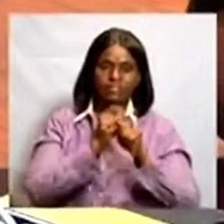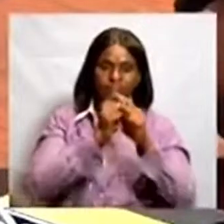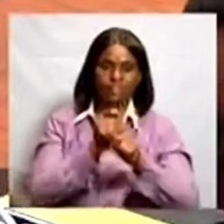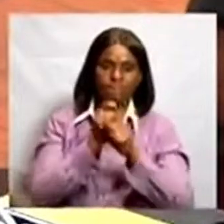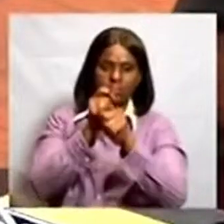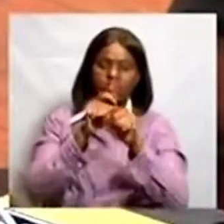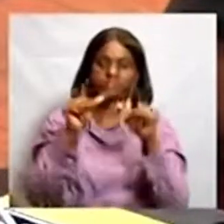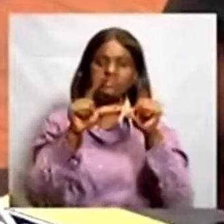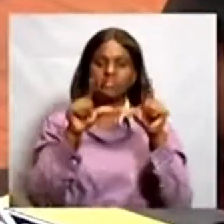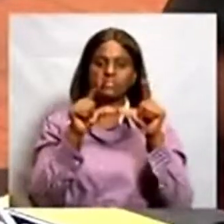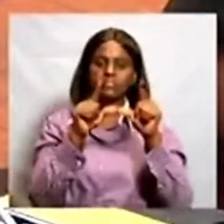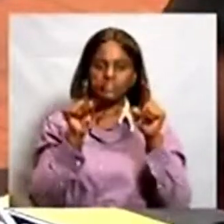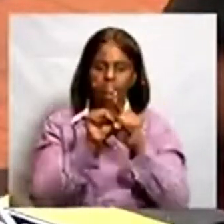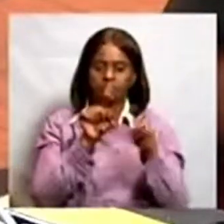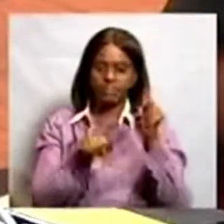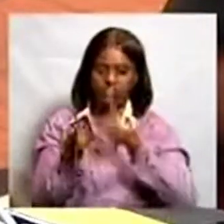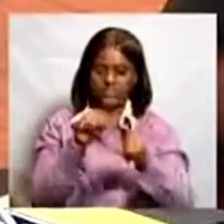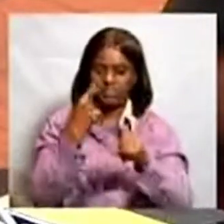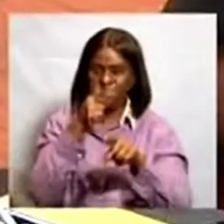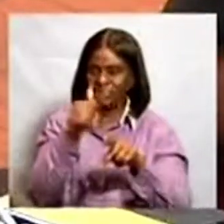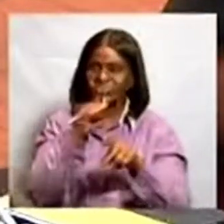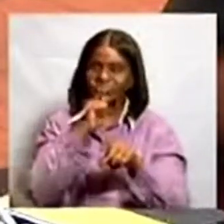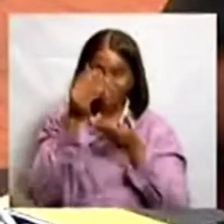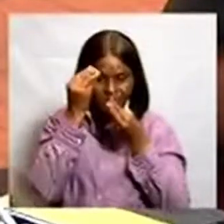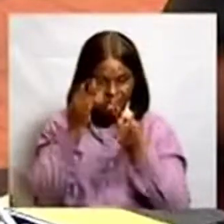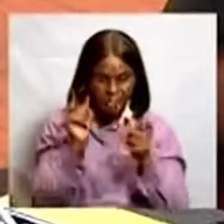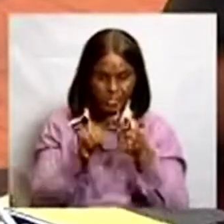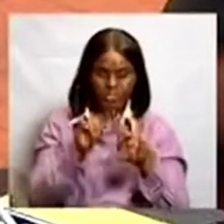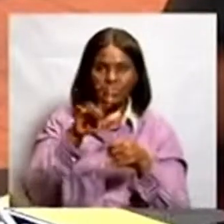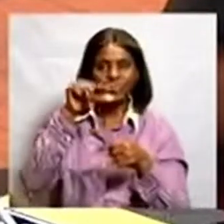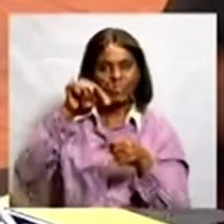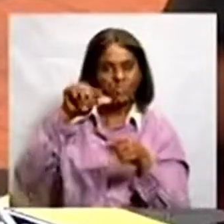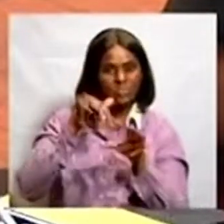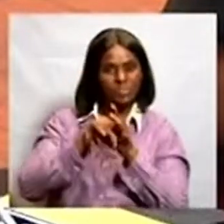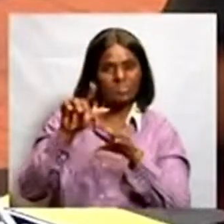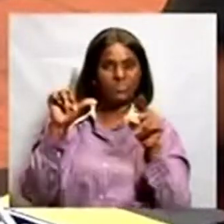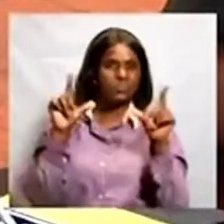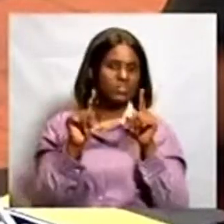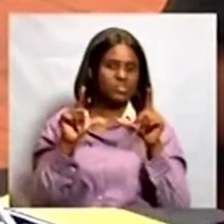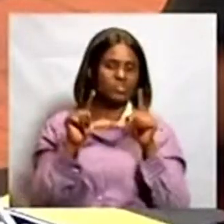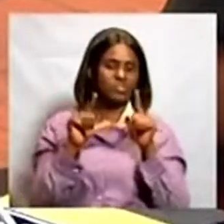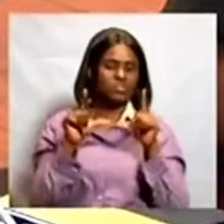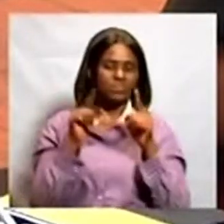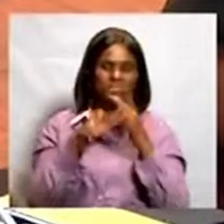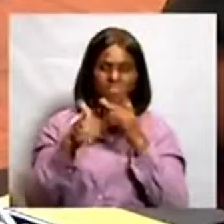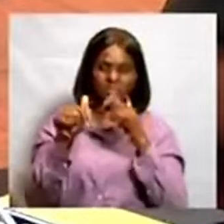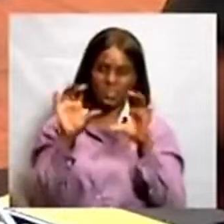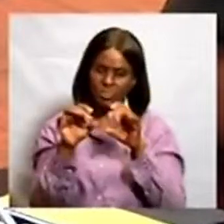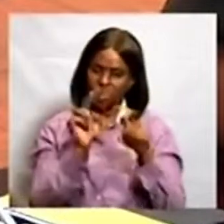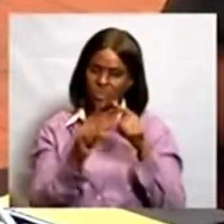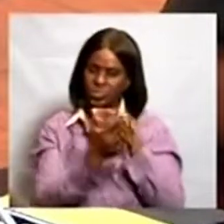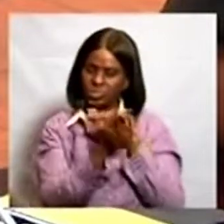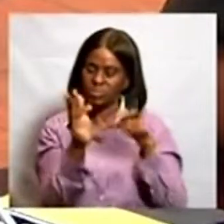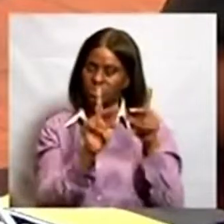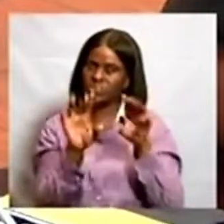license to people who are not compliant to the requirements of the license? What do you do to those